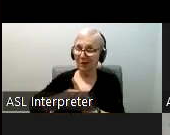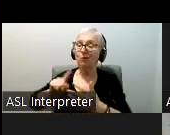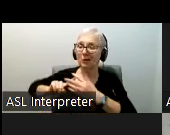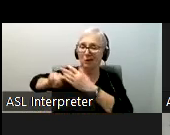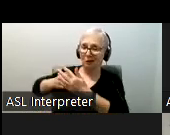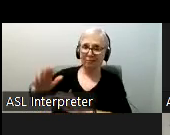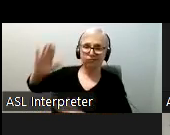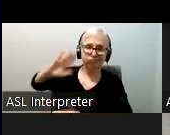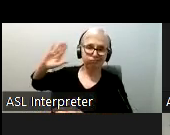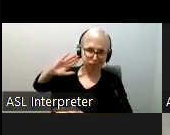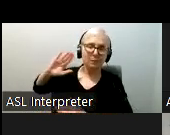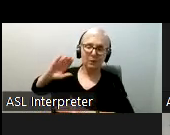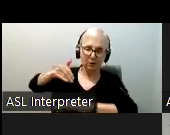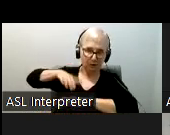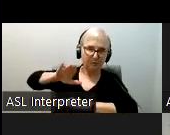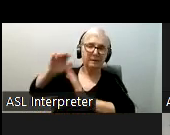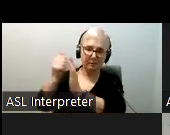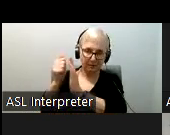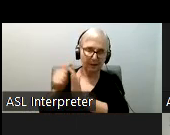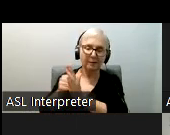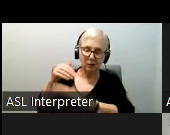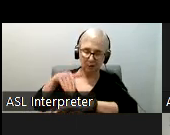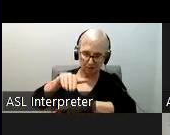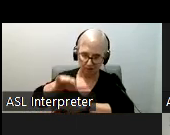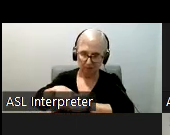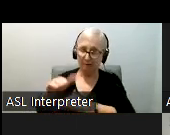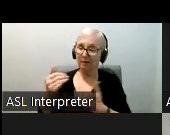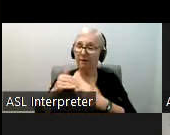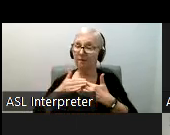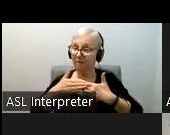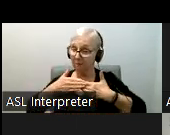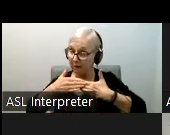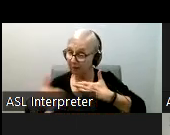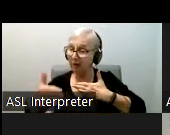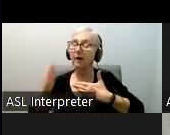and you have our commitment, we'll do that. I'm particularly